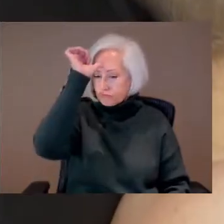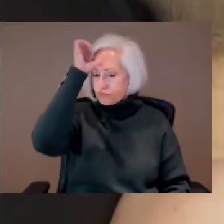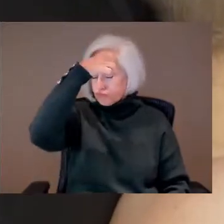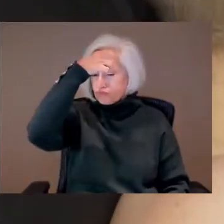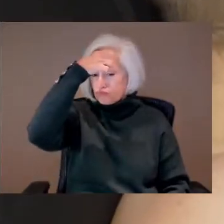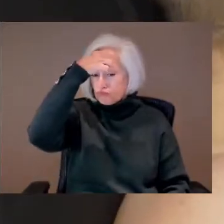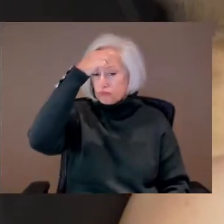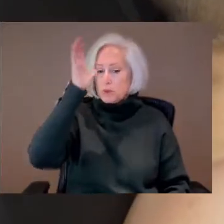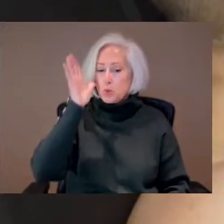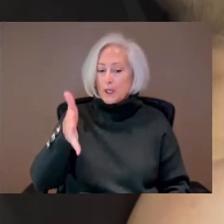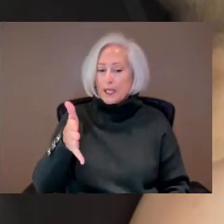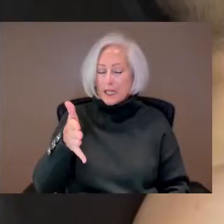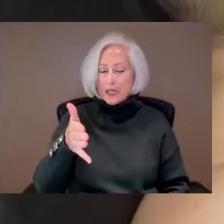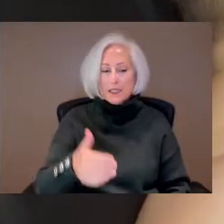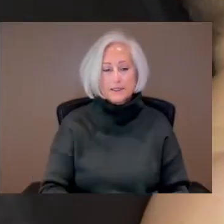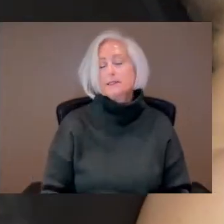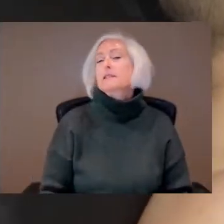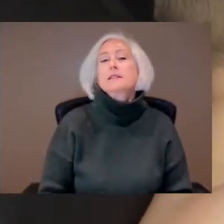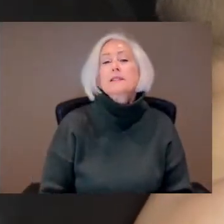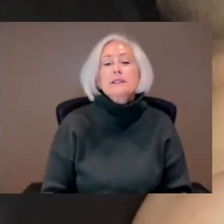Definitely having